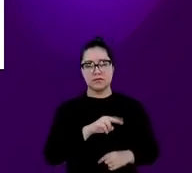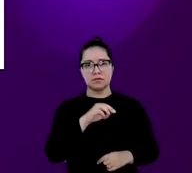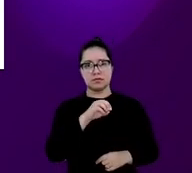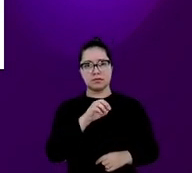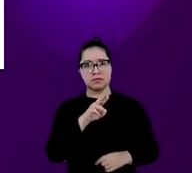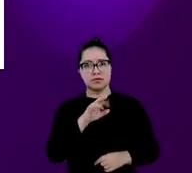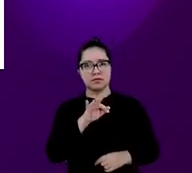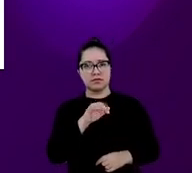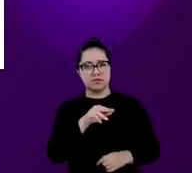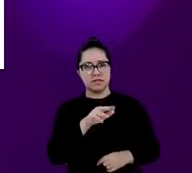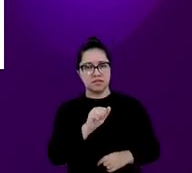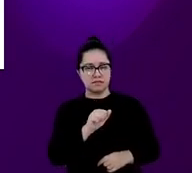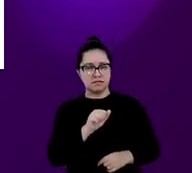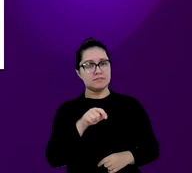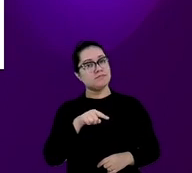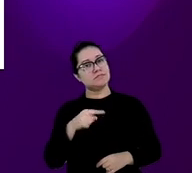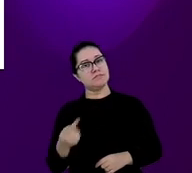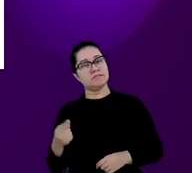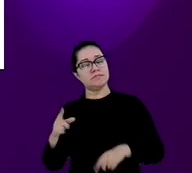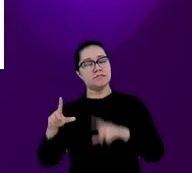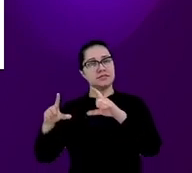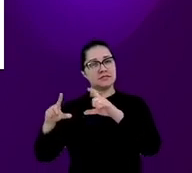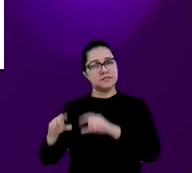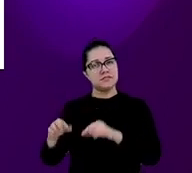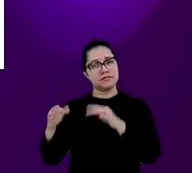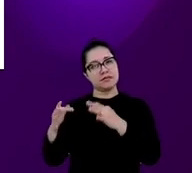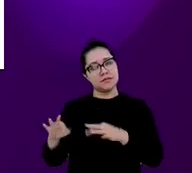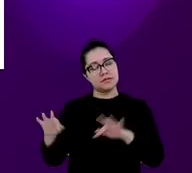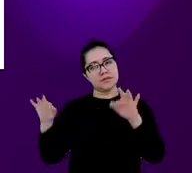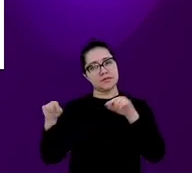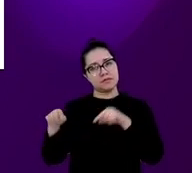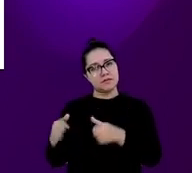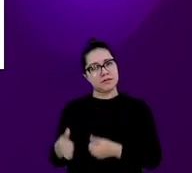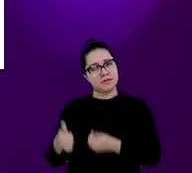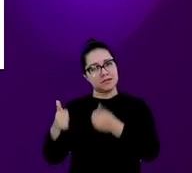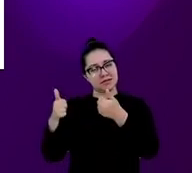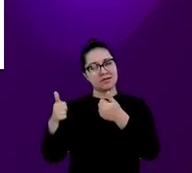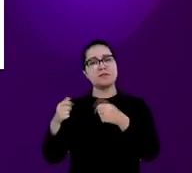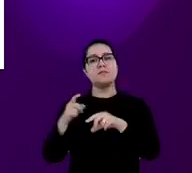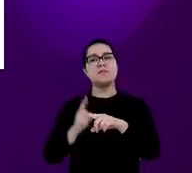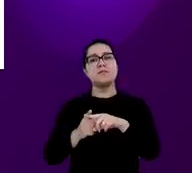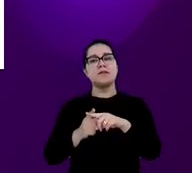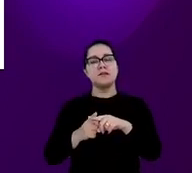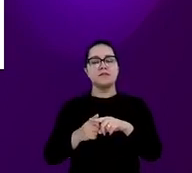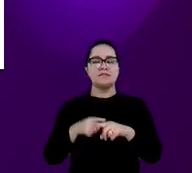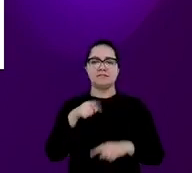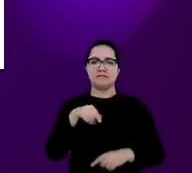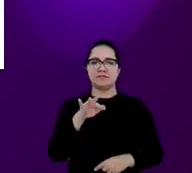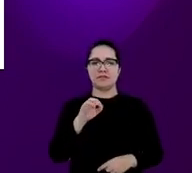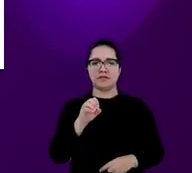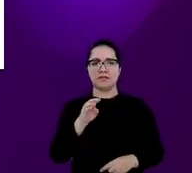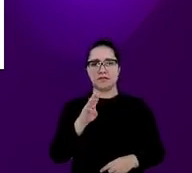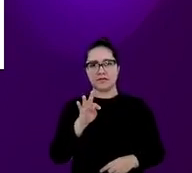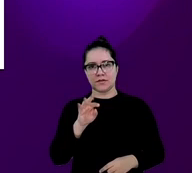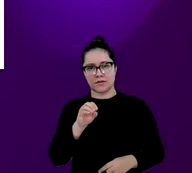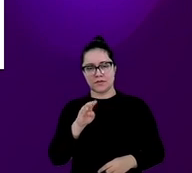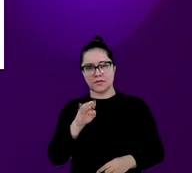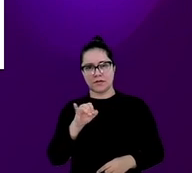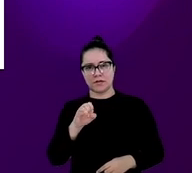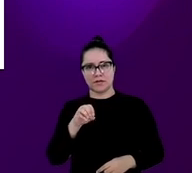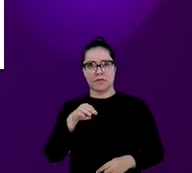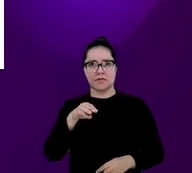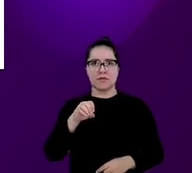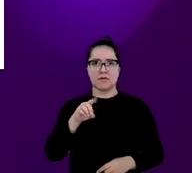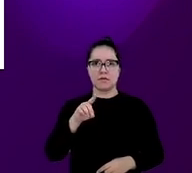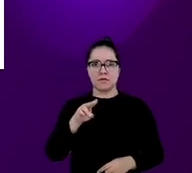pain decrease. And that other, it's the same but for different type